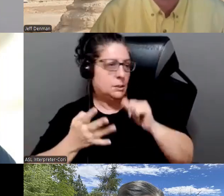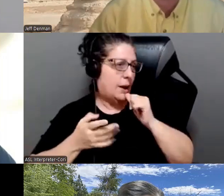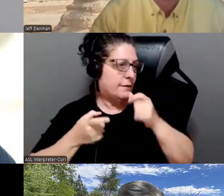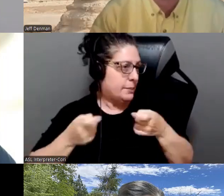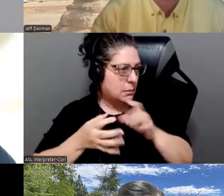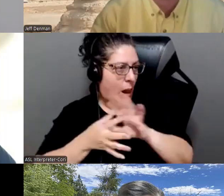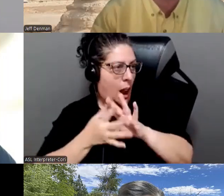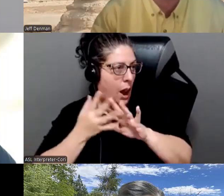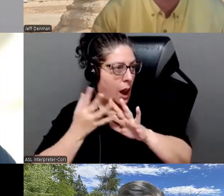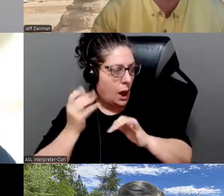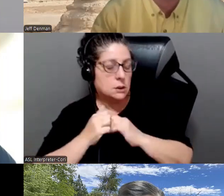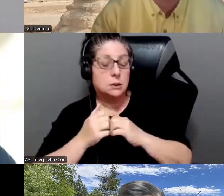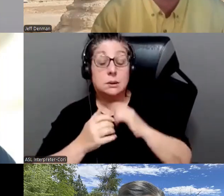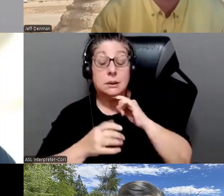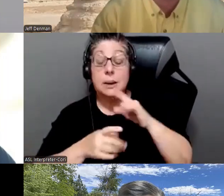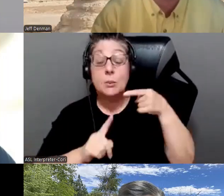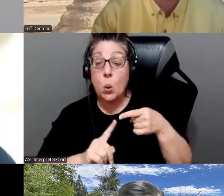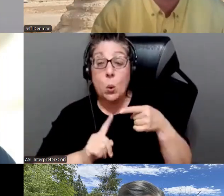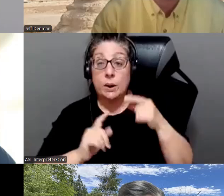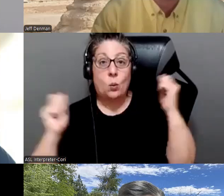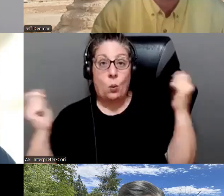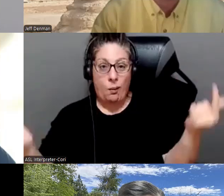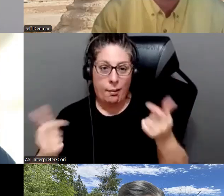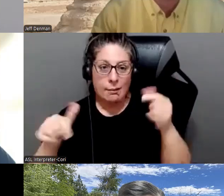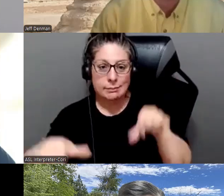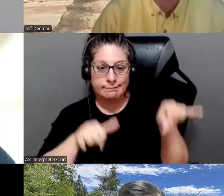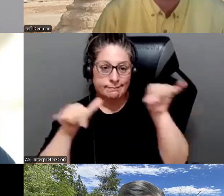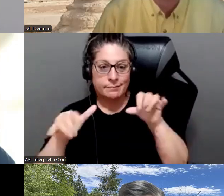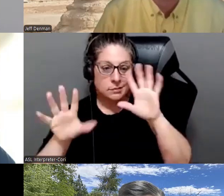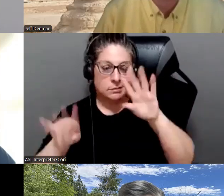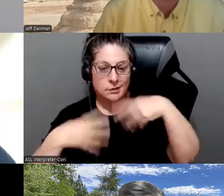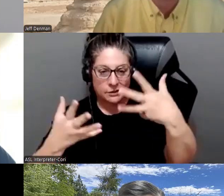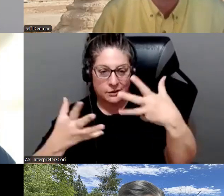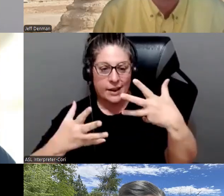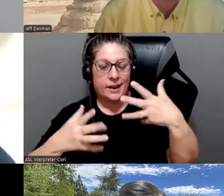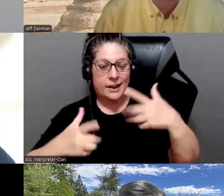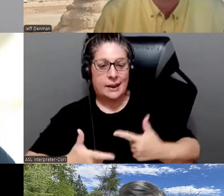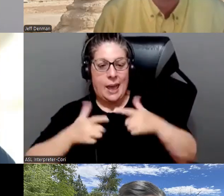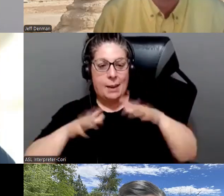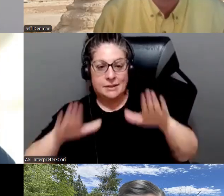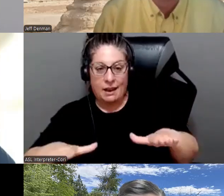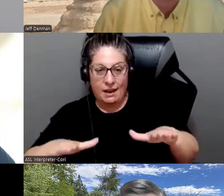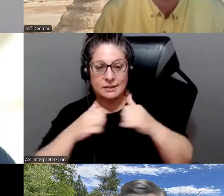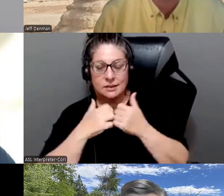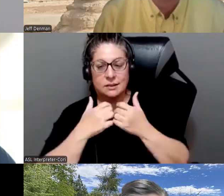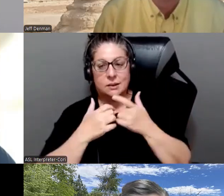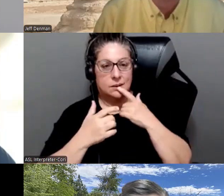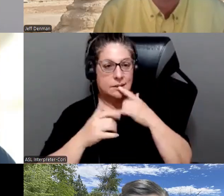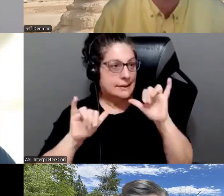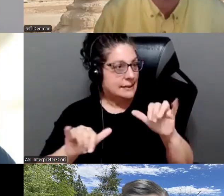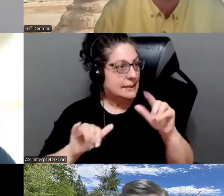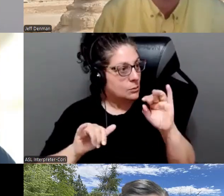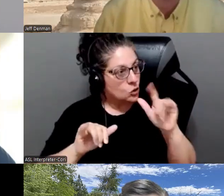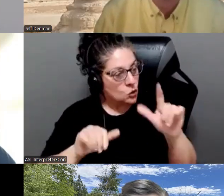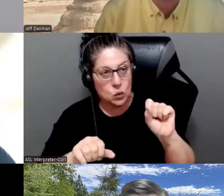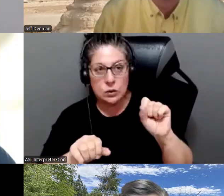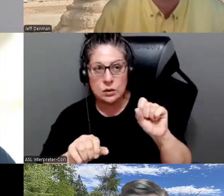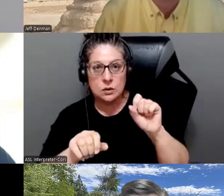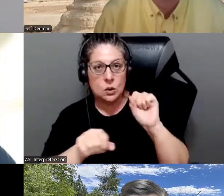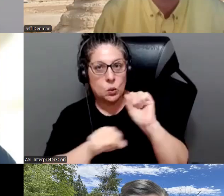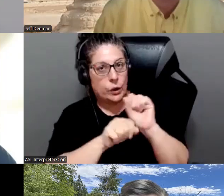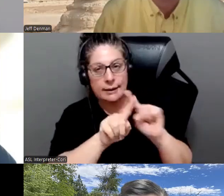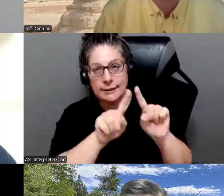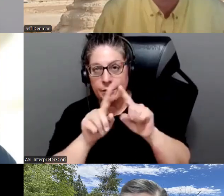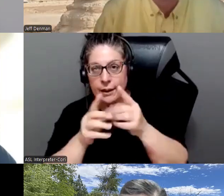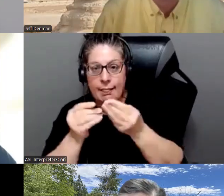management, and at the end of the day, we're all looking to provide habitat, and we're using the same tools, and we're working on different landowners'